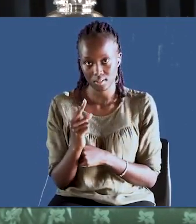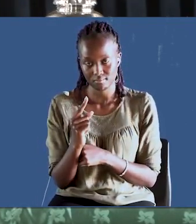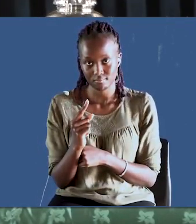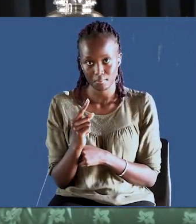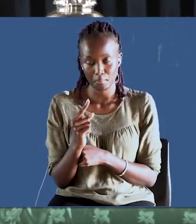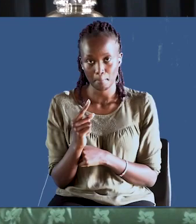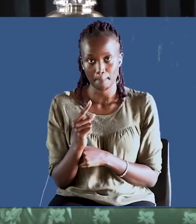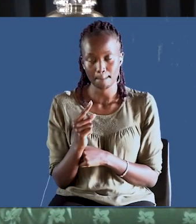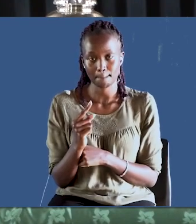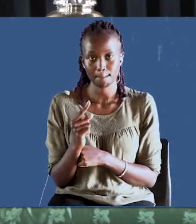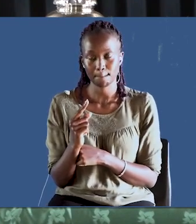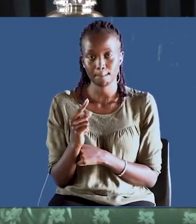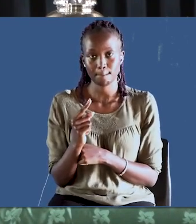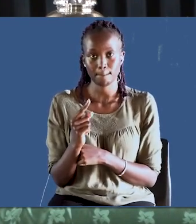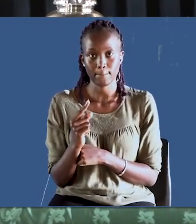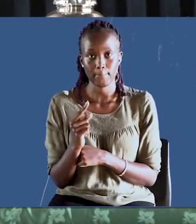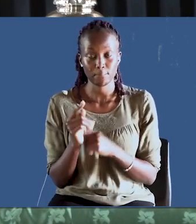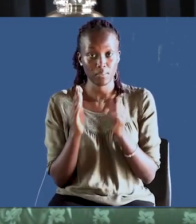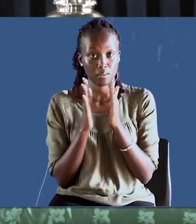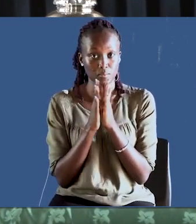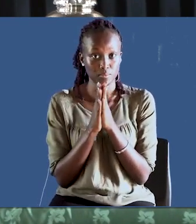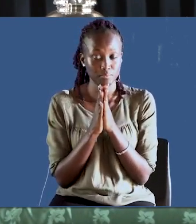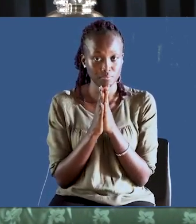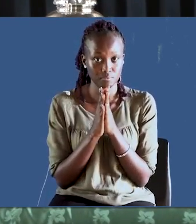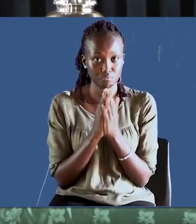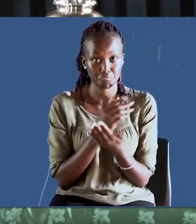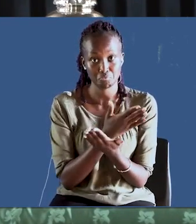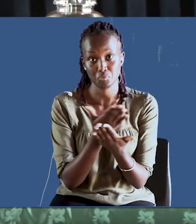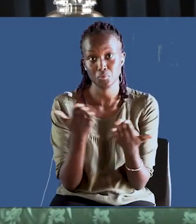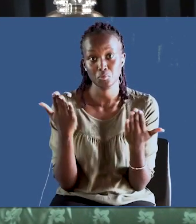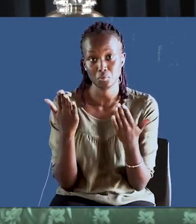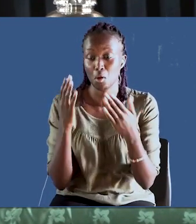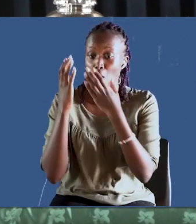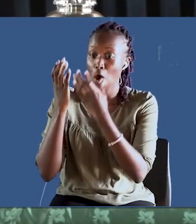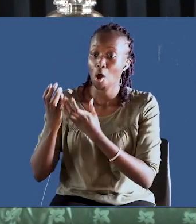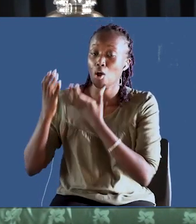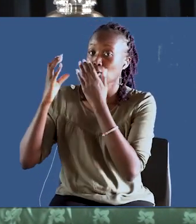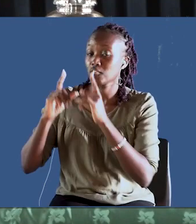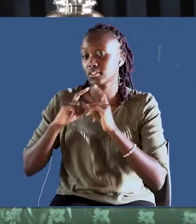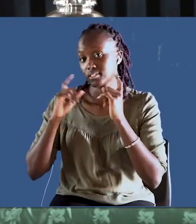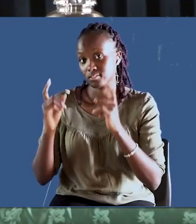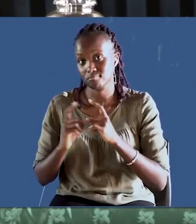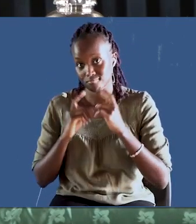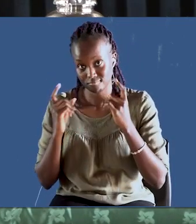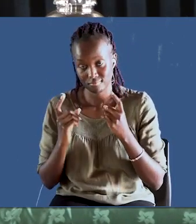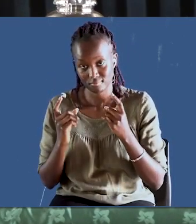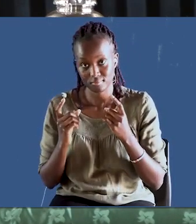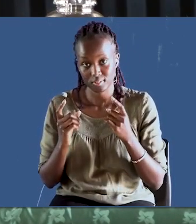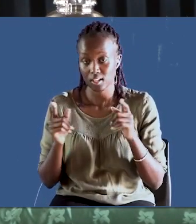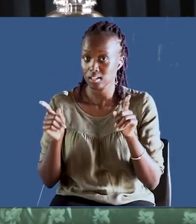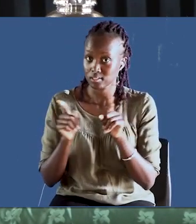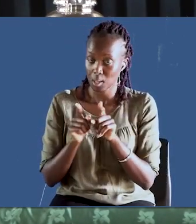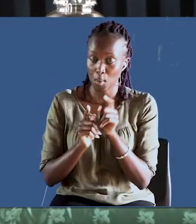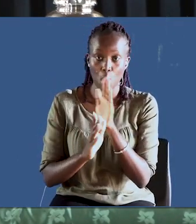his eyes. I pray that you will confess your sins to the Lord, and the Lord will